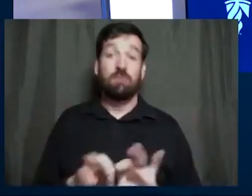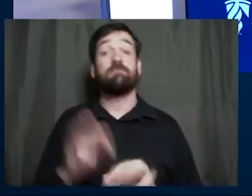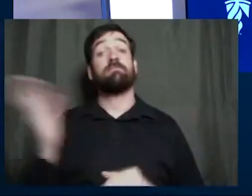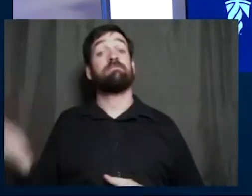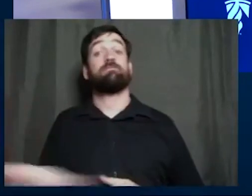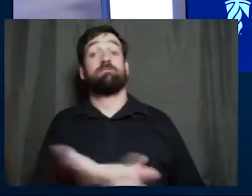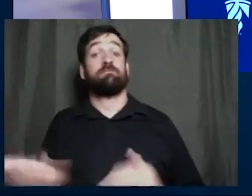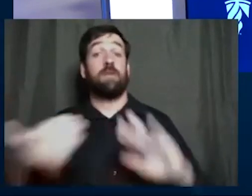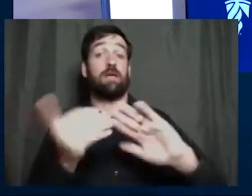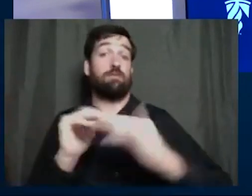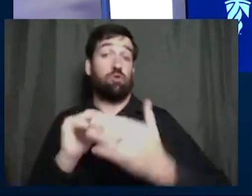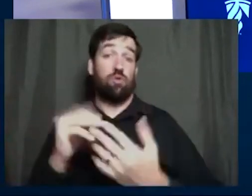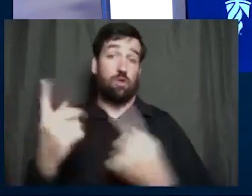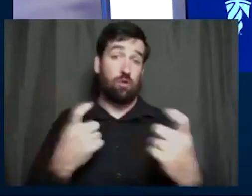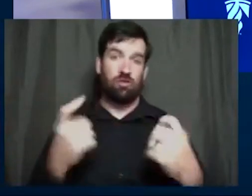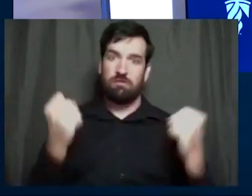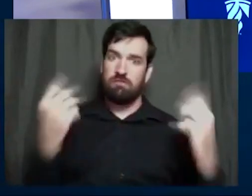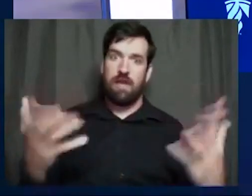a lot of good ones today.